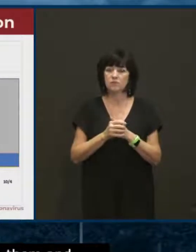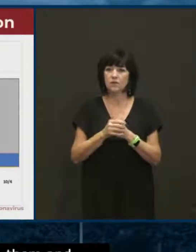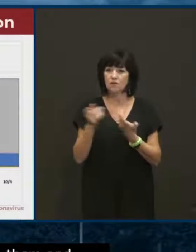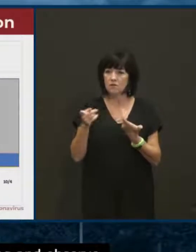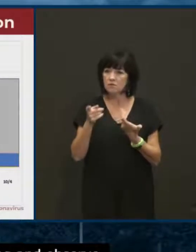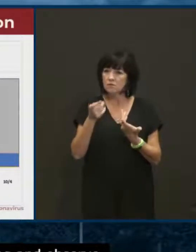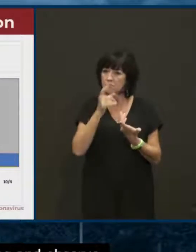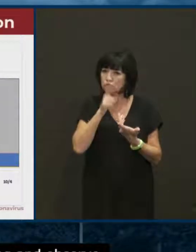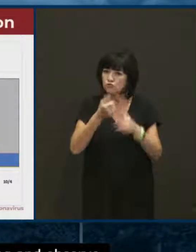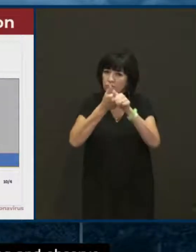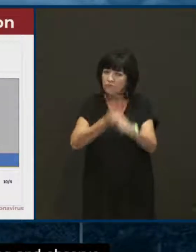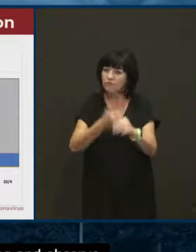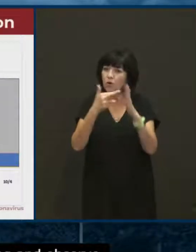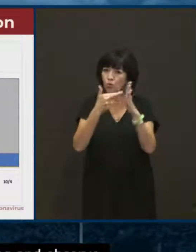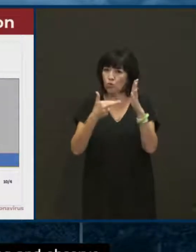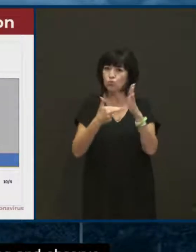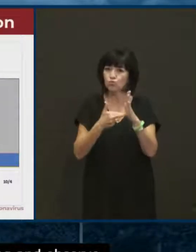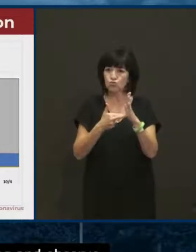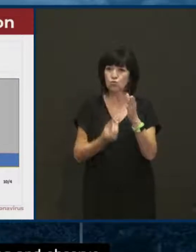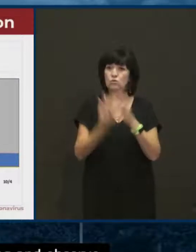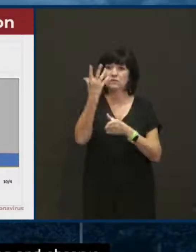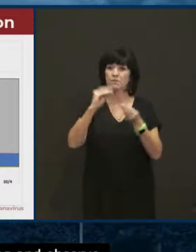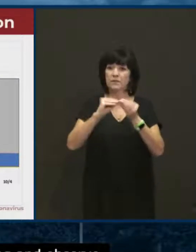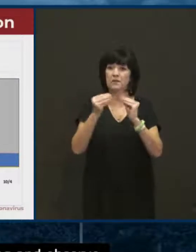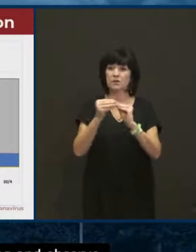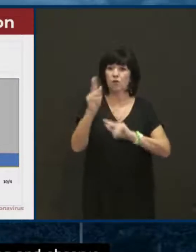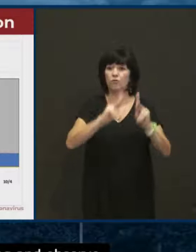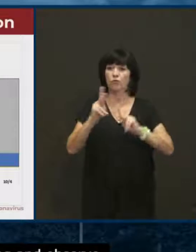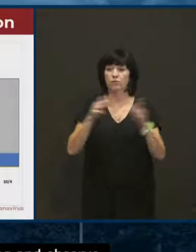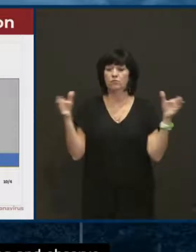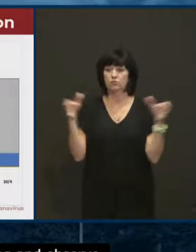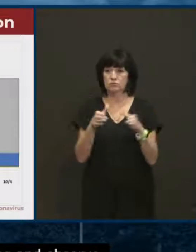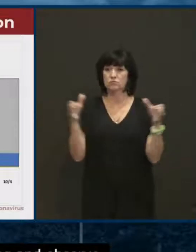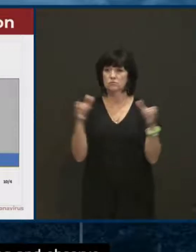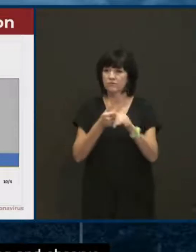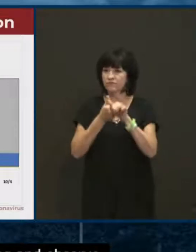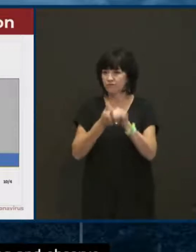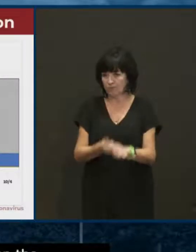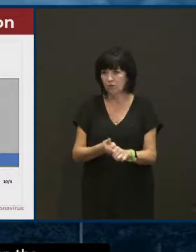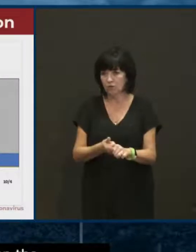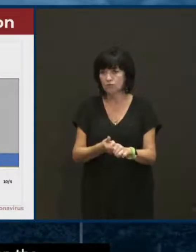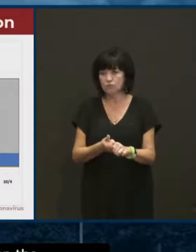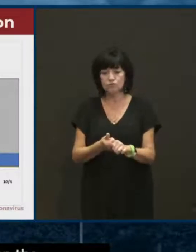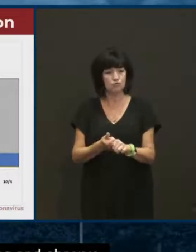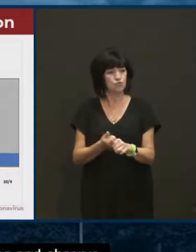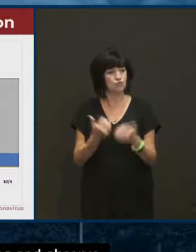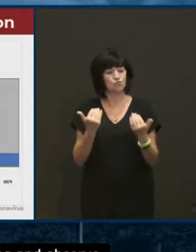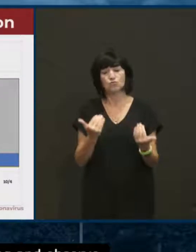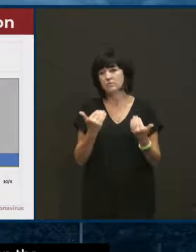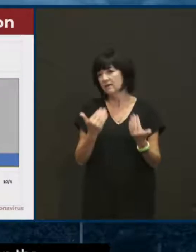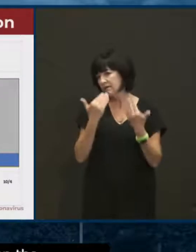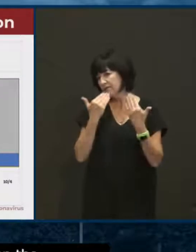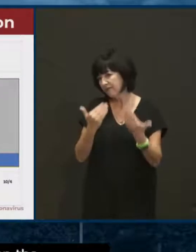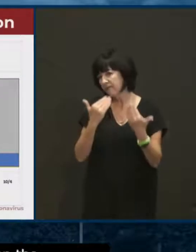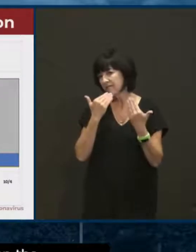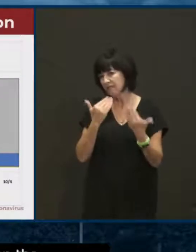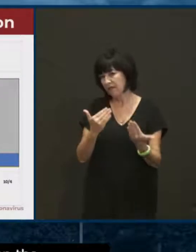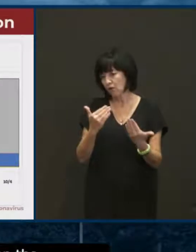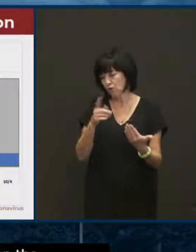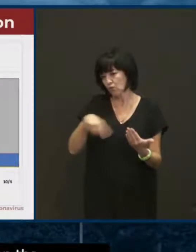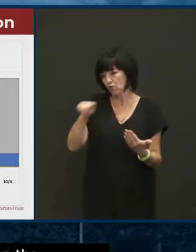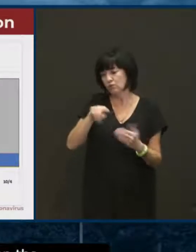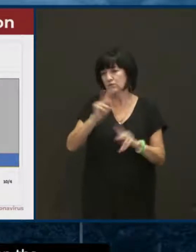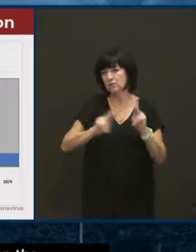social gatherings off of campus, and let's keep those numbers down. So thank you to everybody there at the University of Delaware and in the